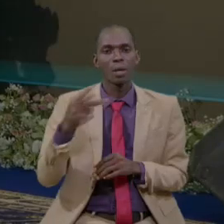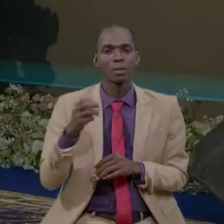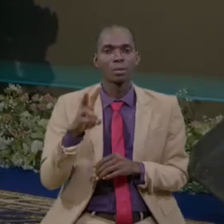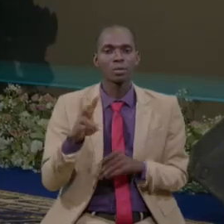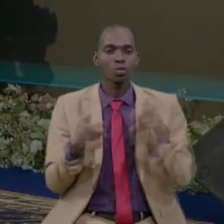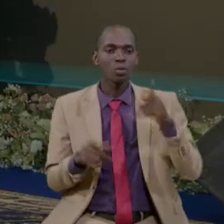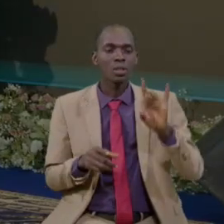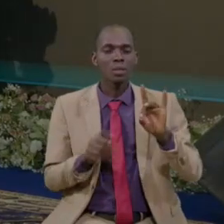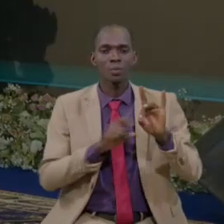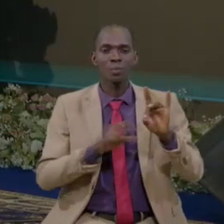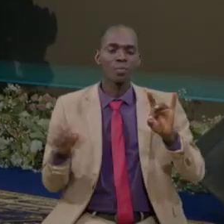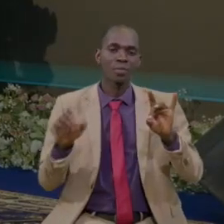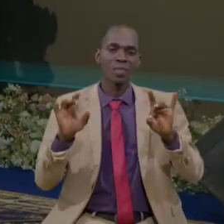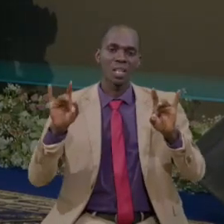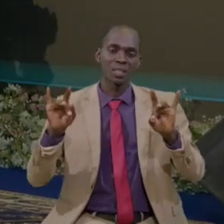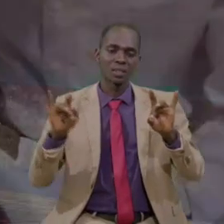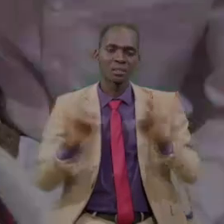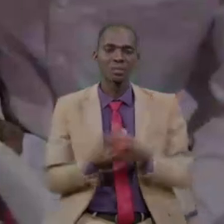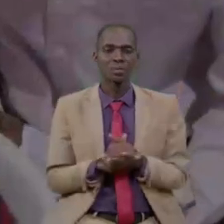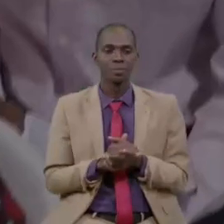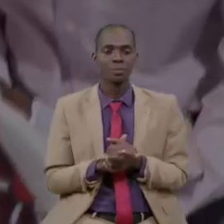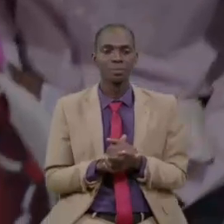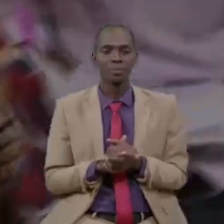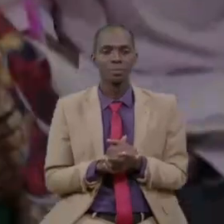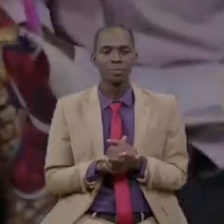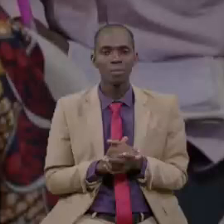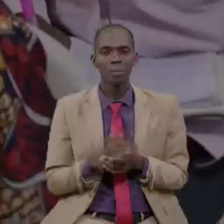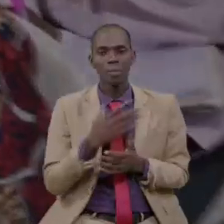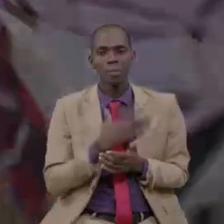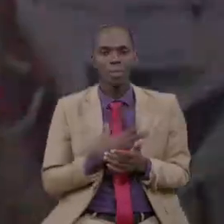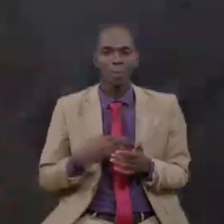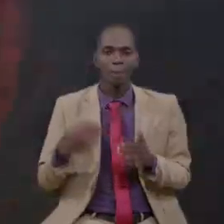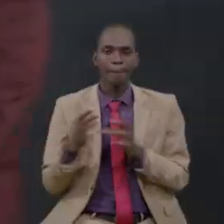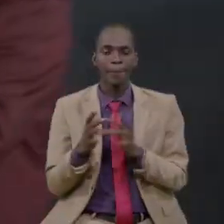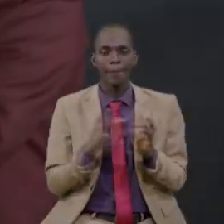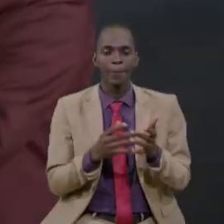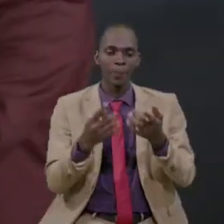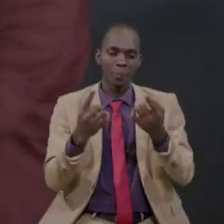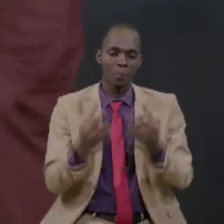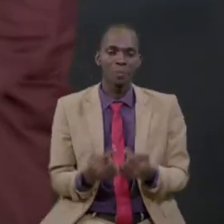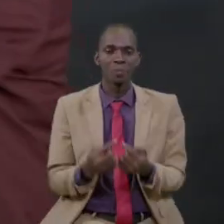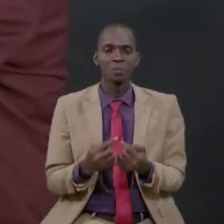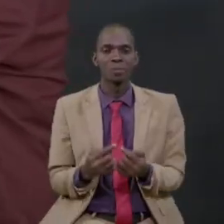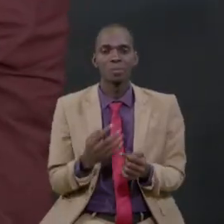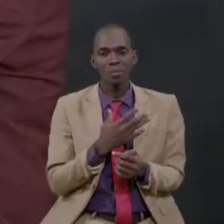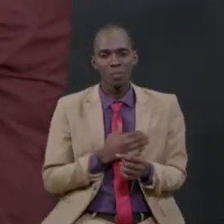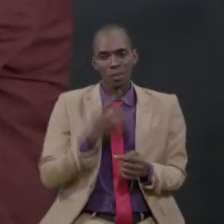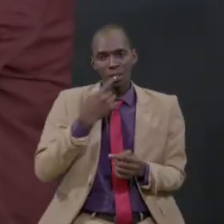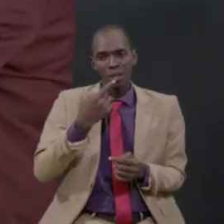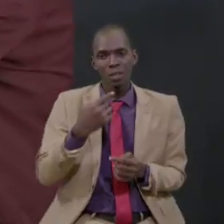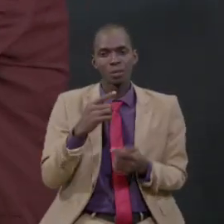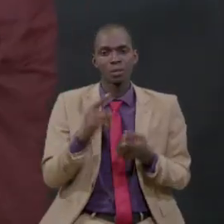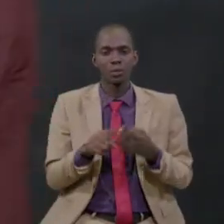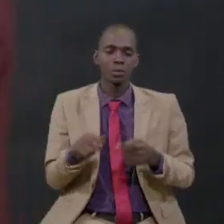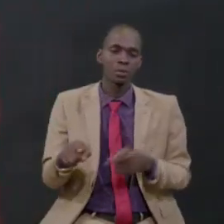It says, and Jesus came and spake unto them,